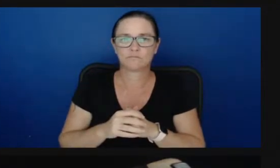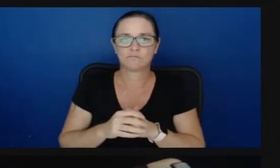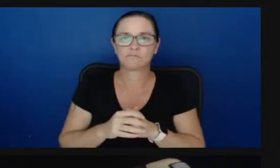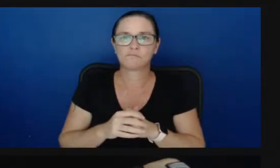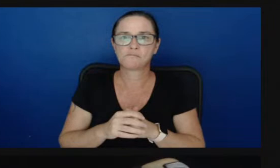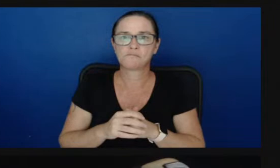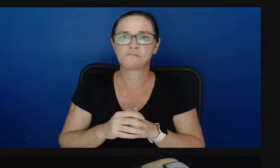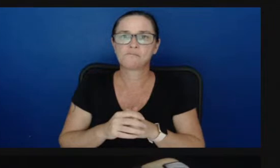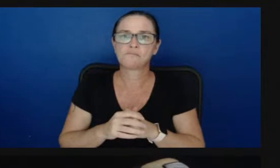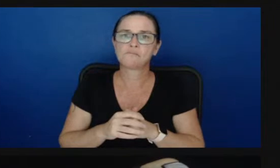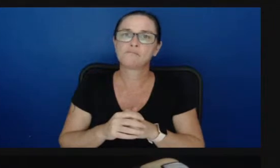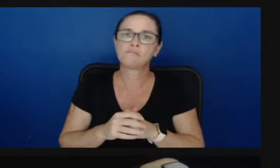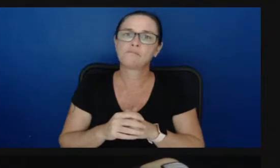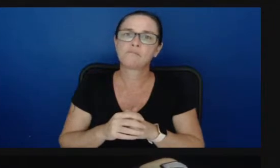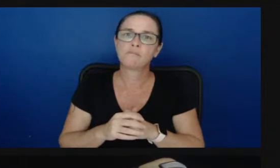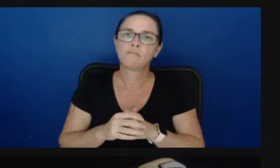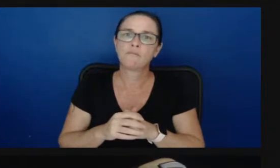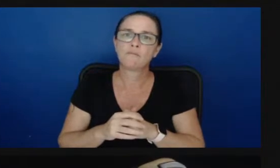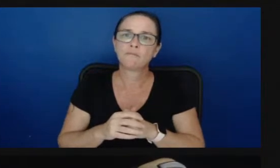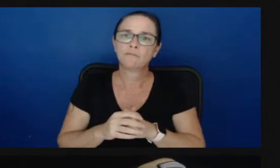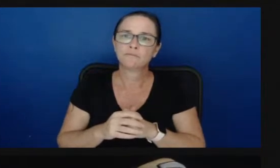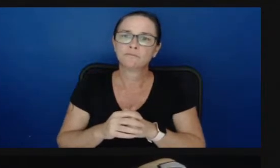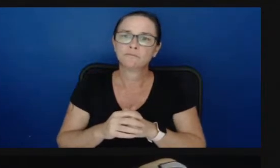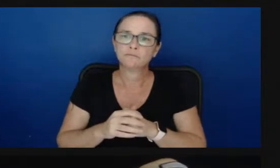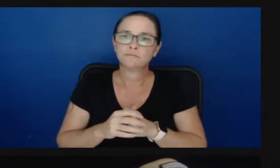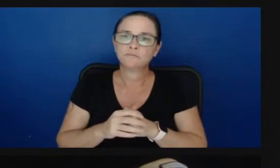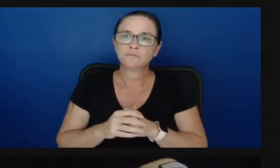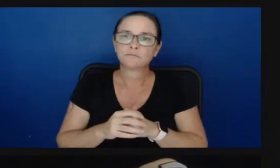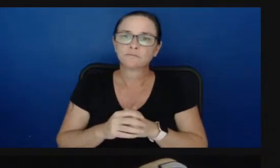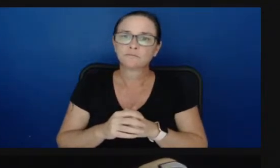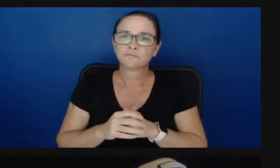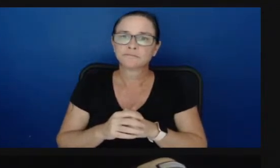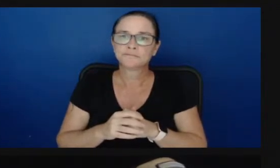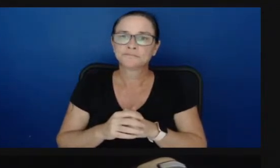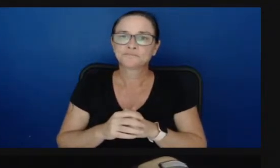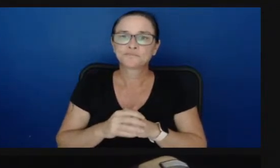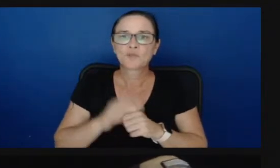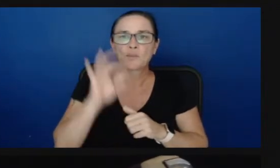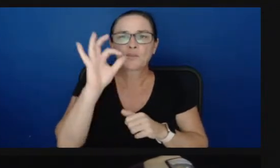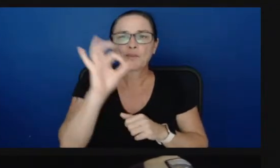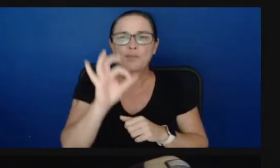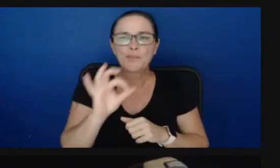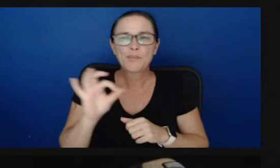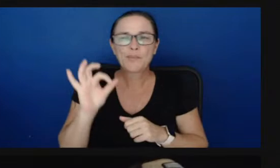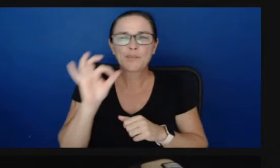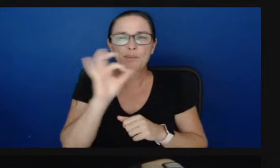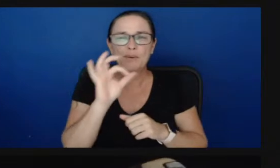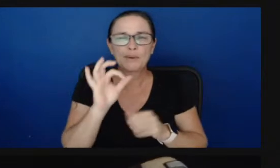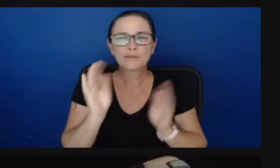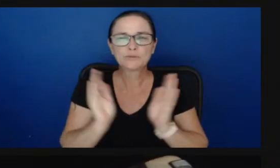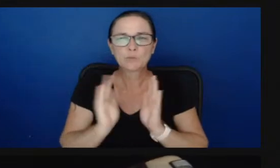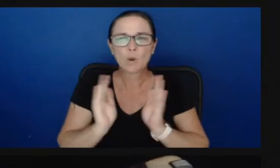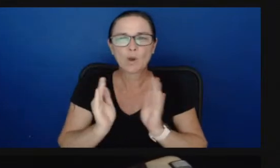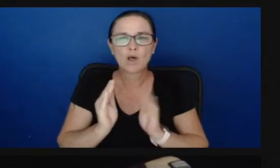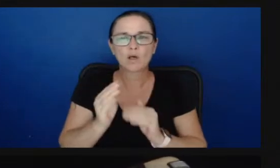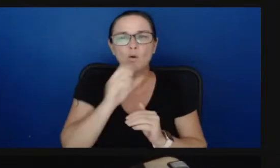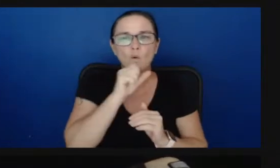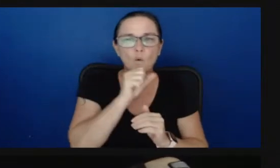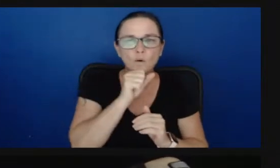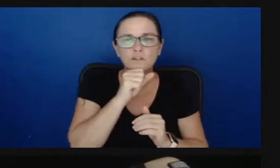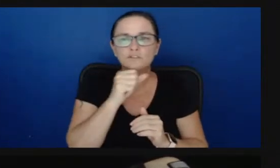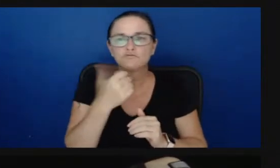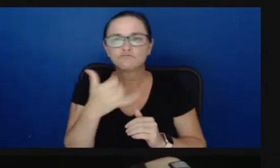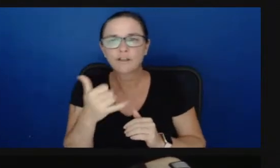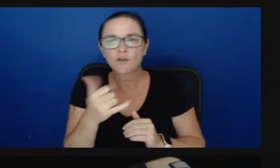So there is some of Mauna Loa. There's those little events there in colors that are oranges and yellows and reds all